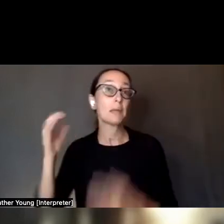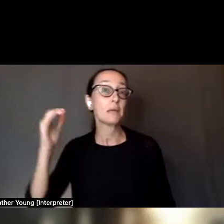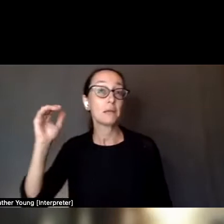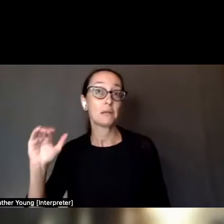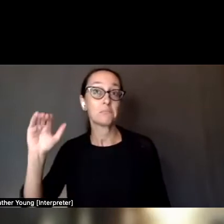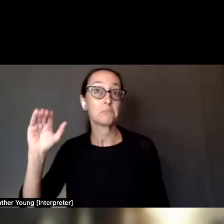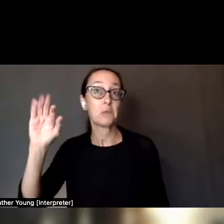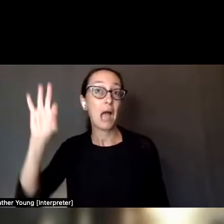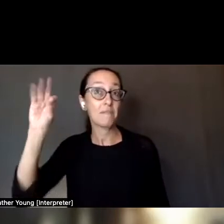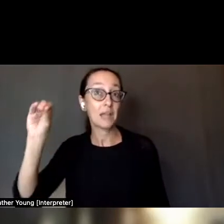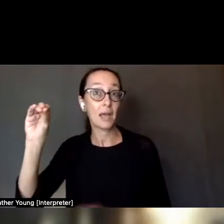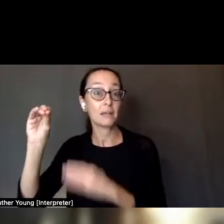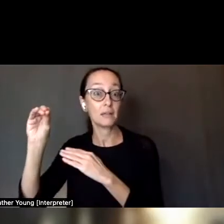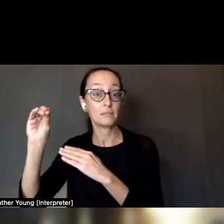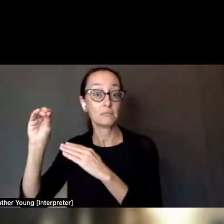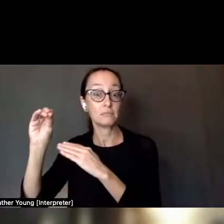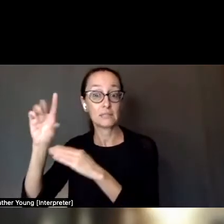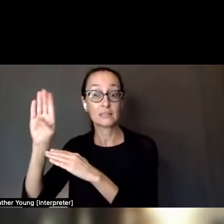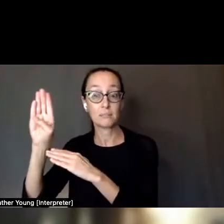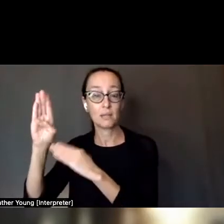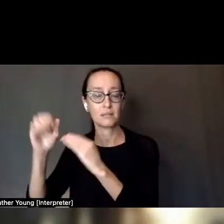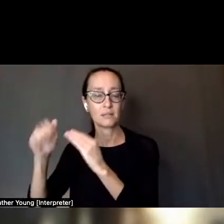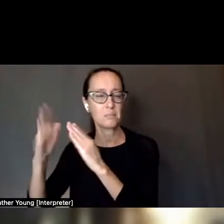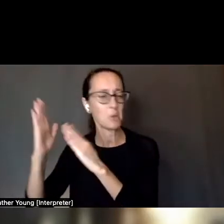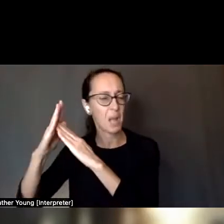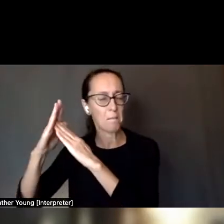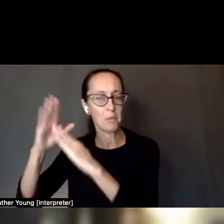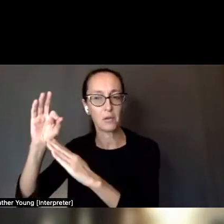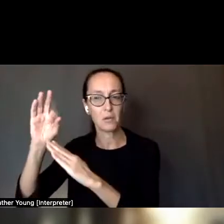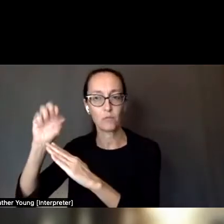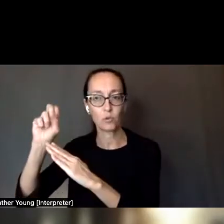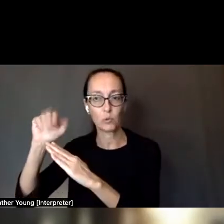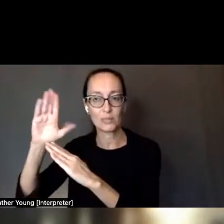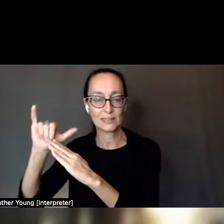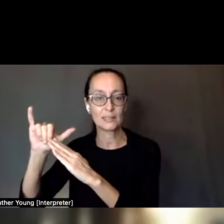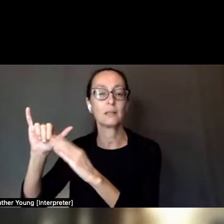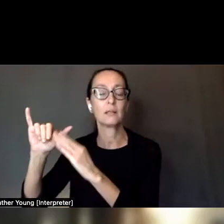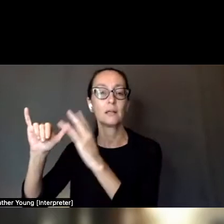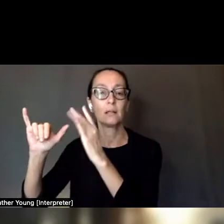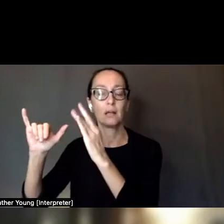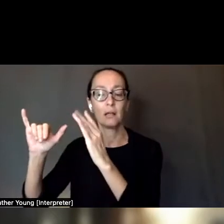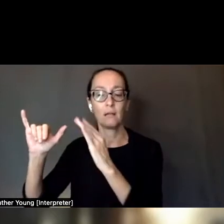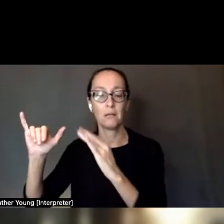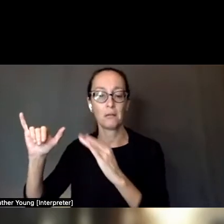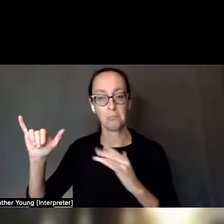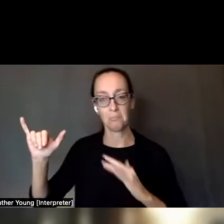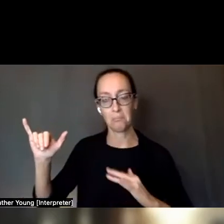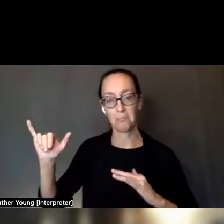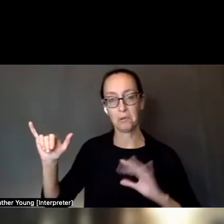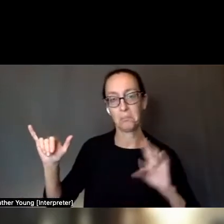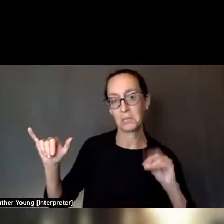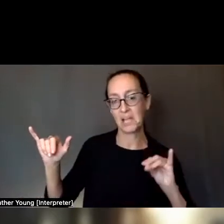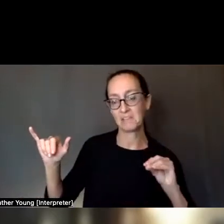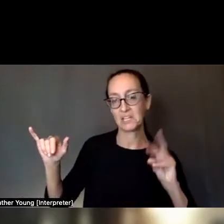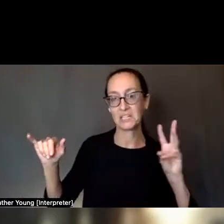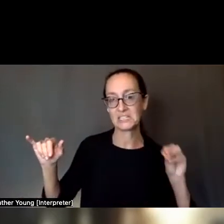at the highest frequencies, and then further down 70 or